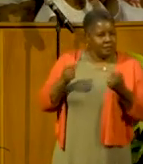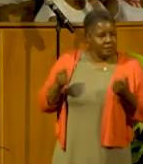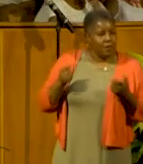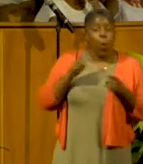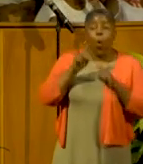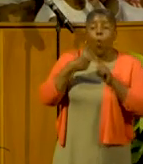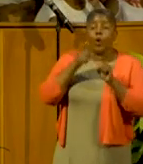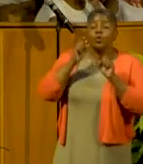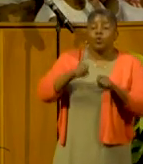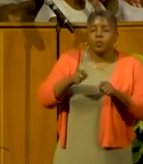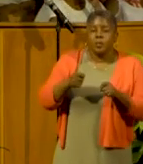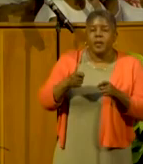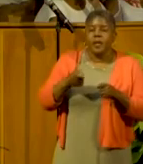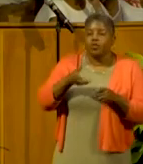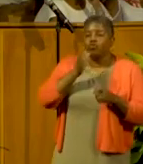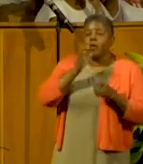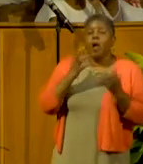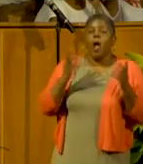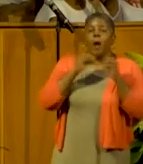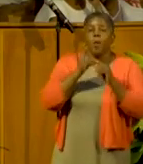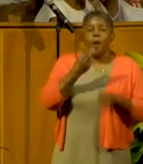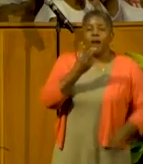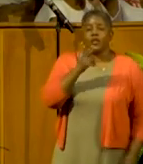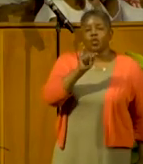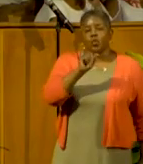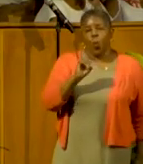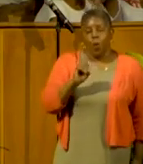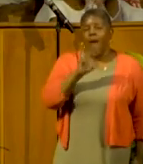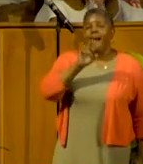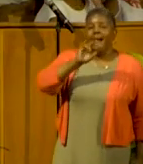When you should be flushing with H2O.